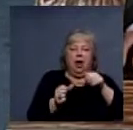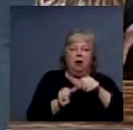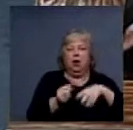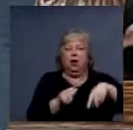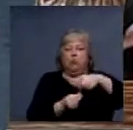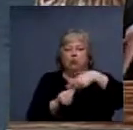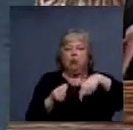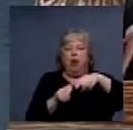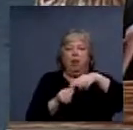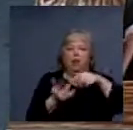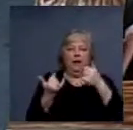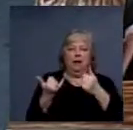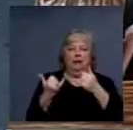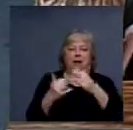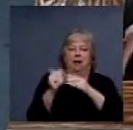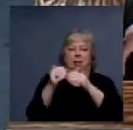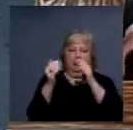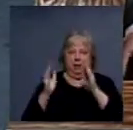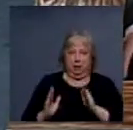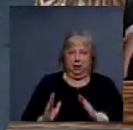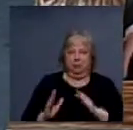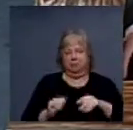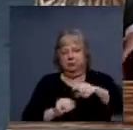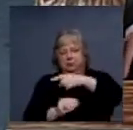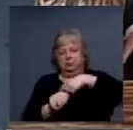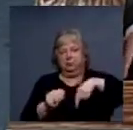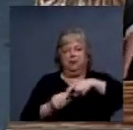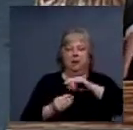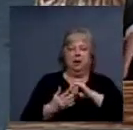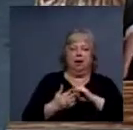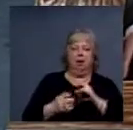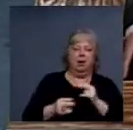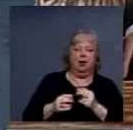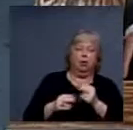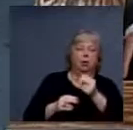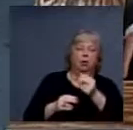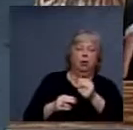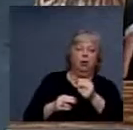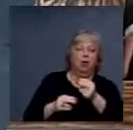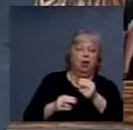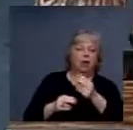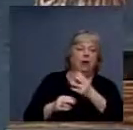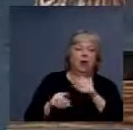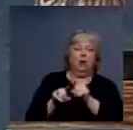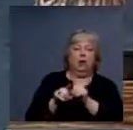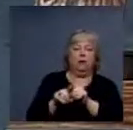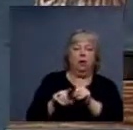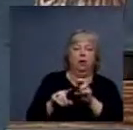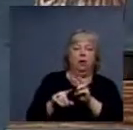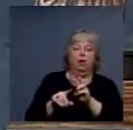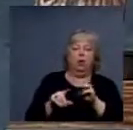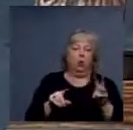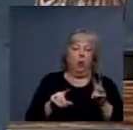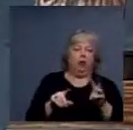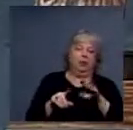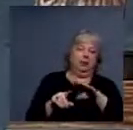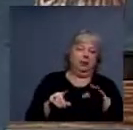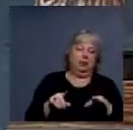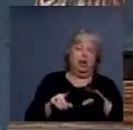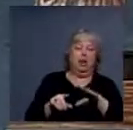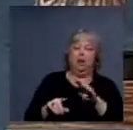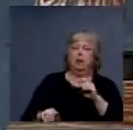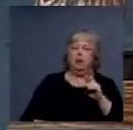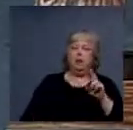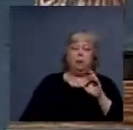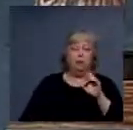project, around the existing building. And that area is on the north side and also on the west side. Mr. Carter, if we could